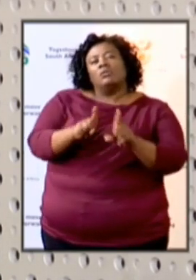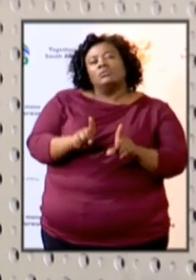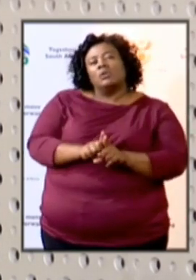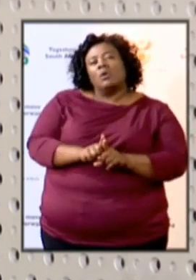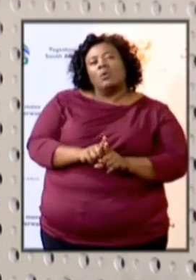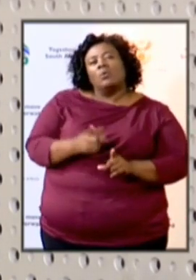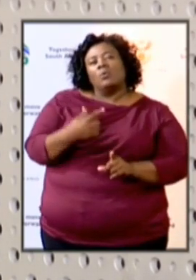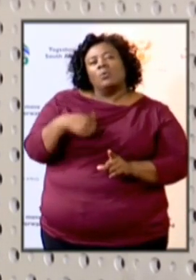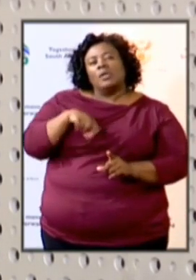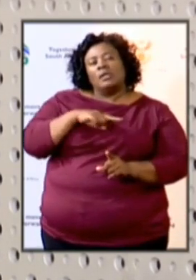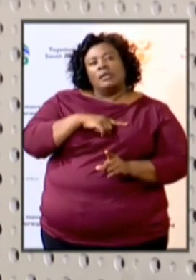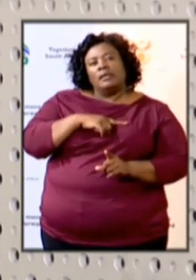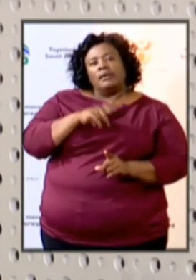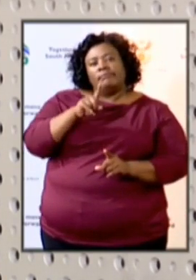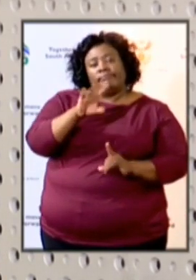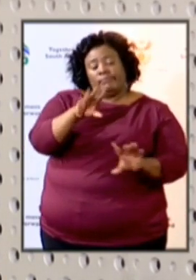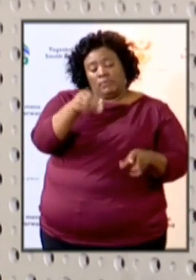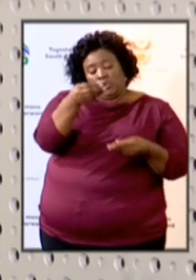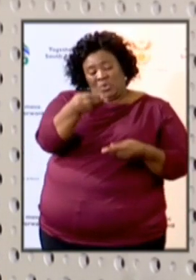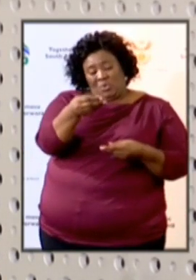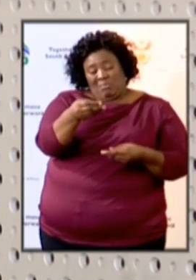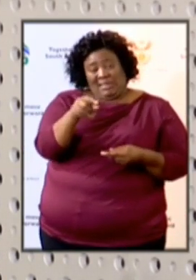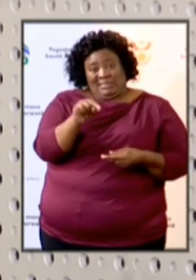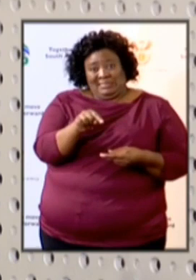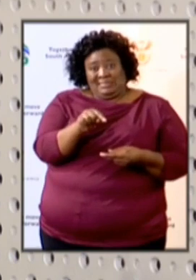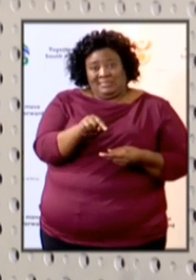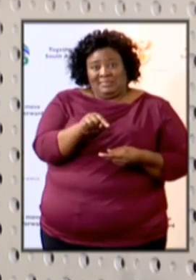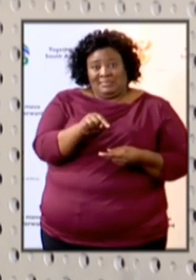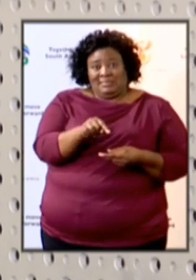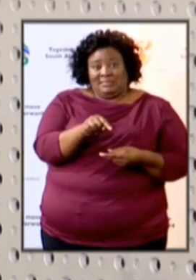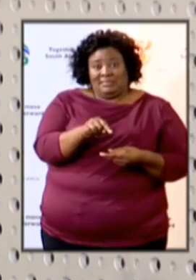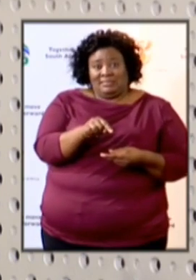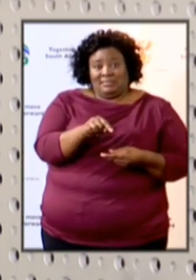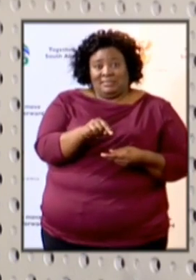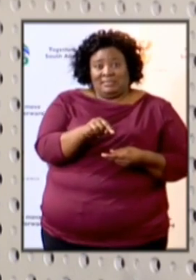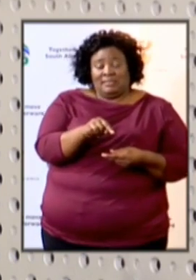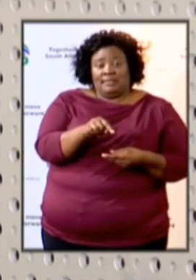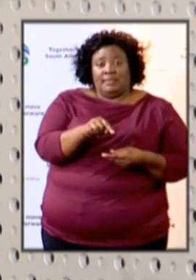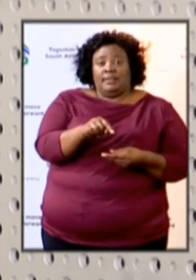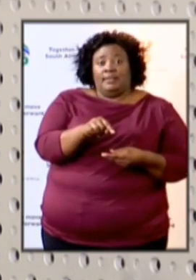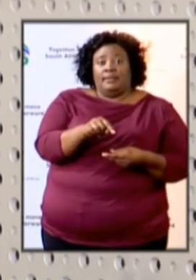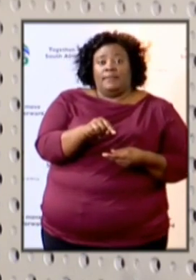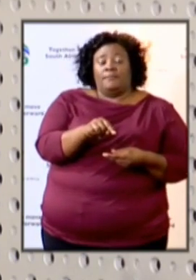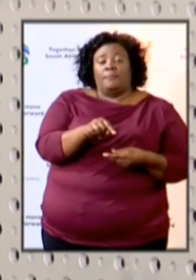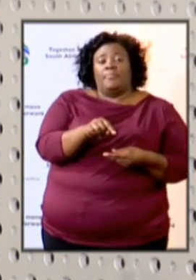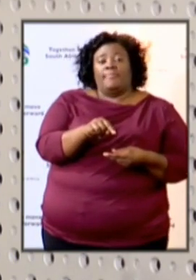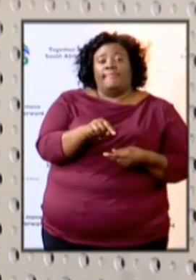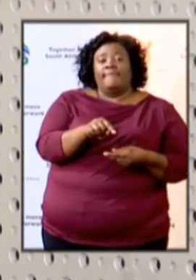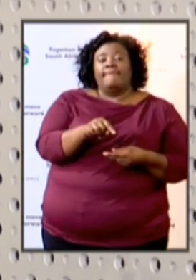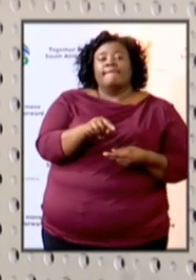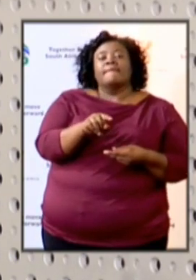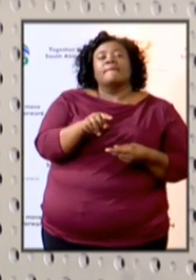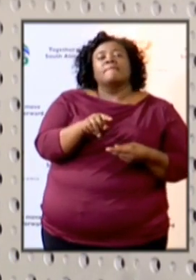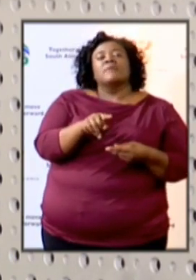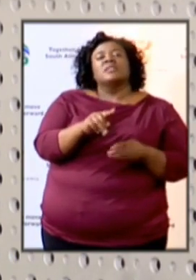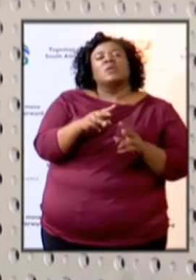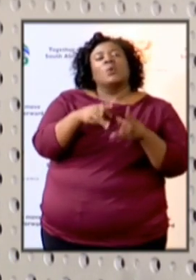are putting out that document as a way of showing the